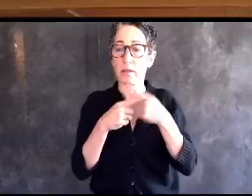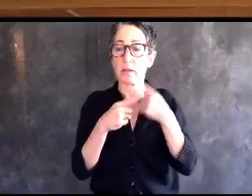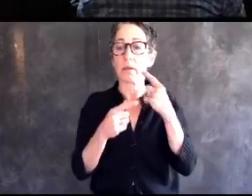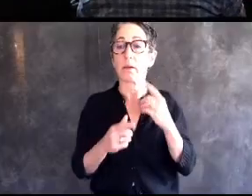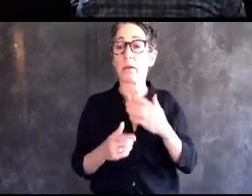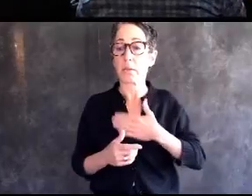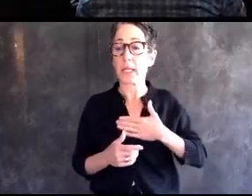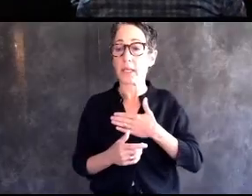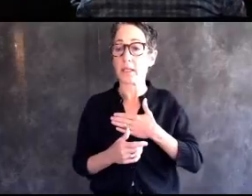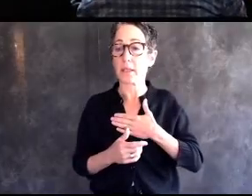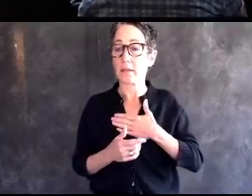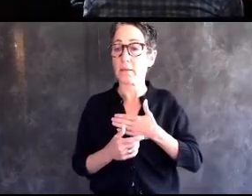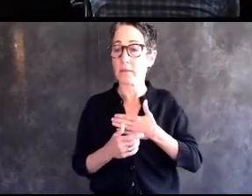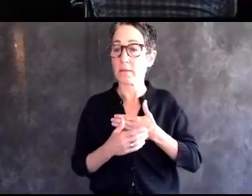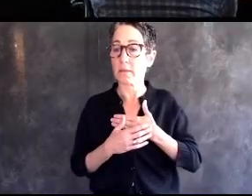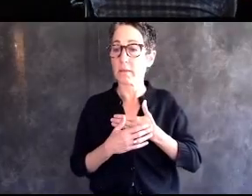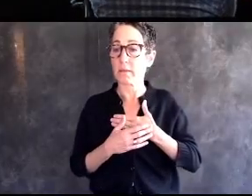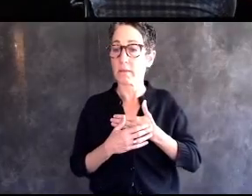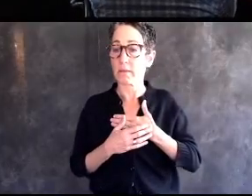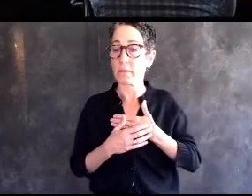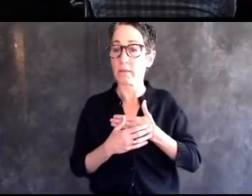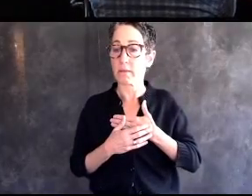Tang.